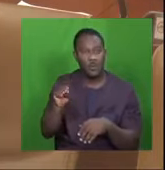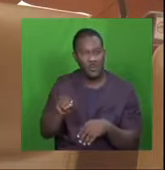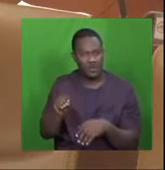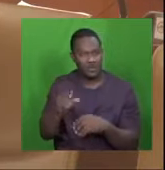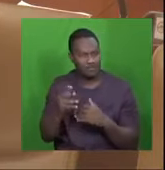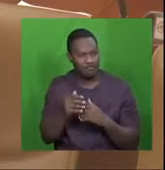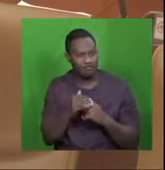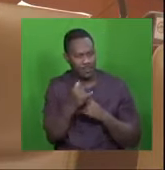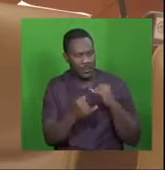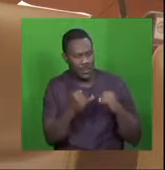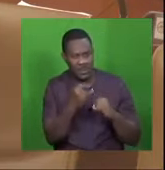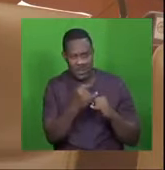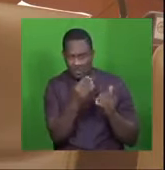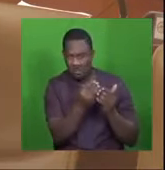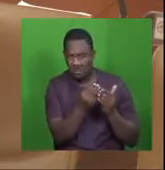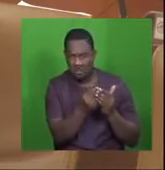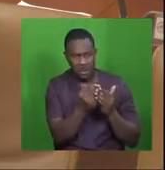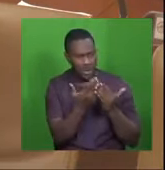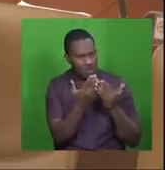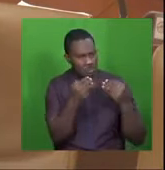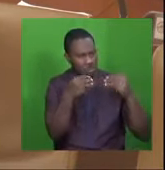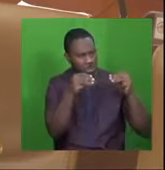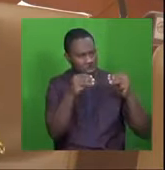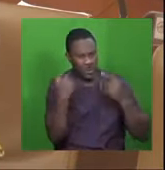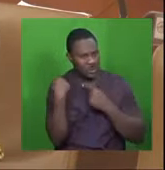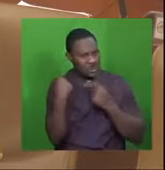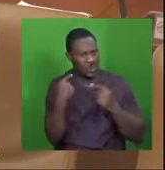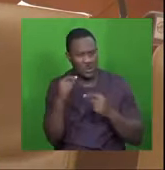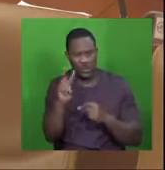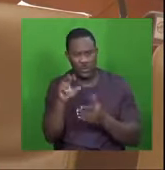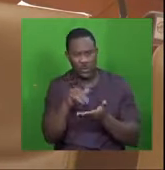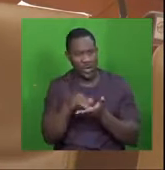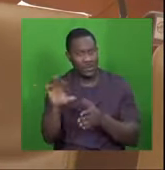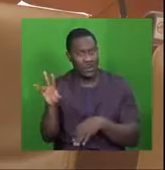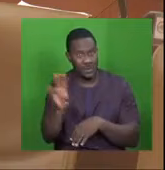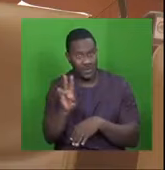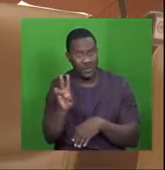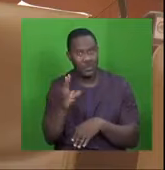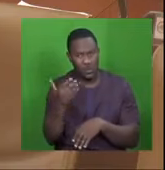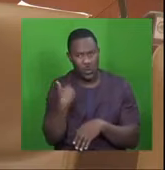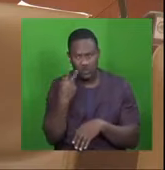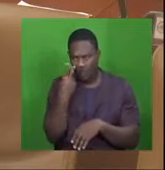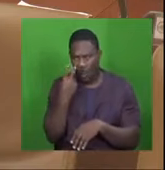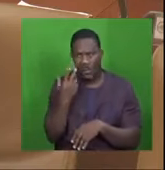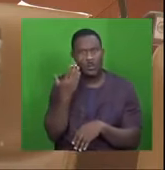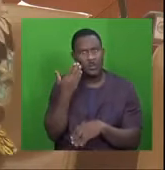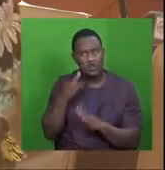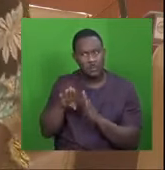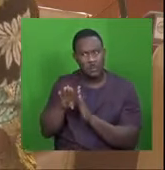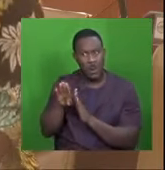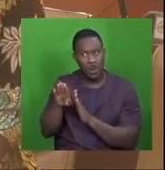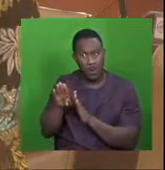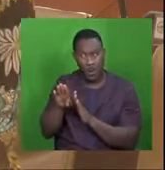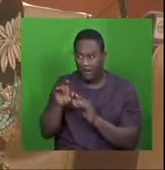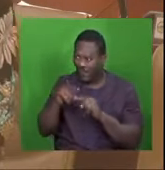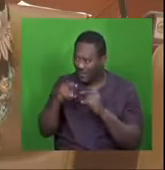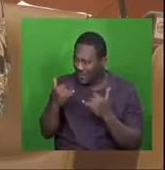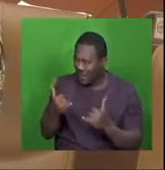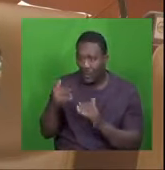international capital markets, something we've had since 2007. So, Mr. Speaker, this is really